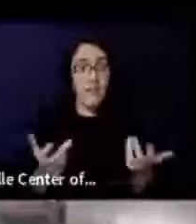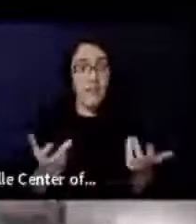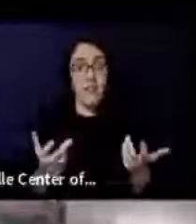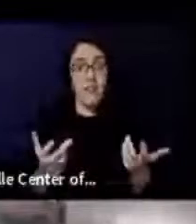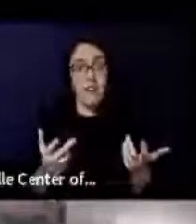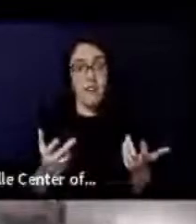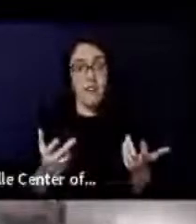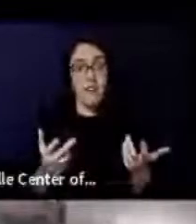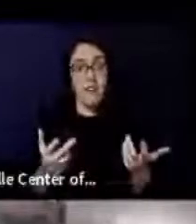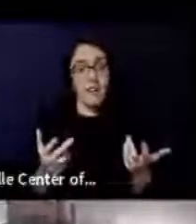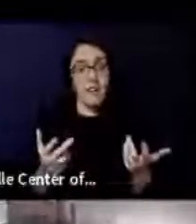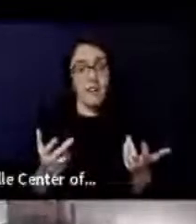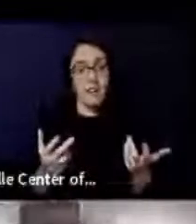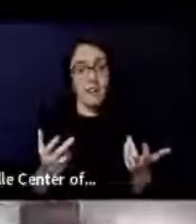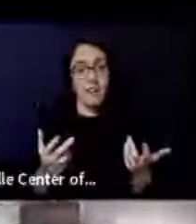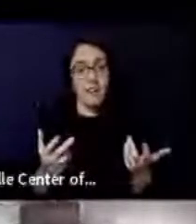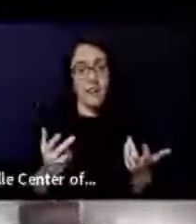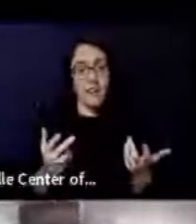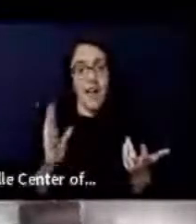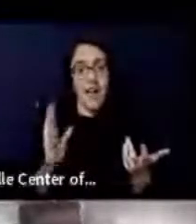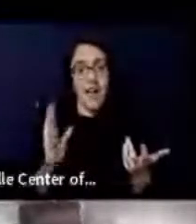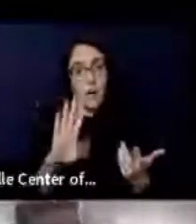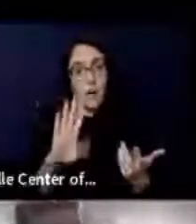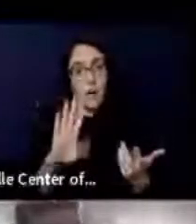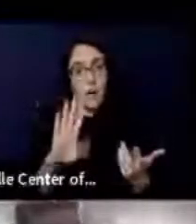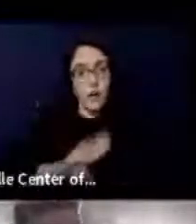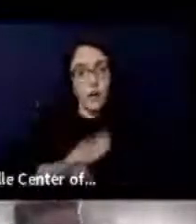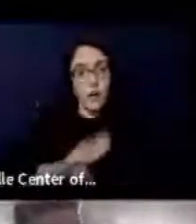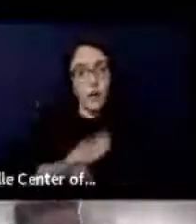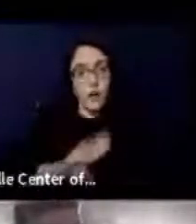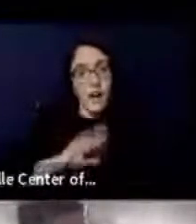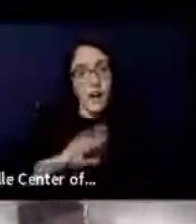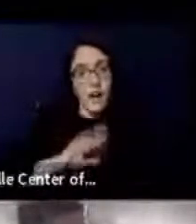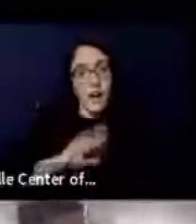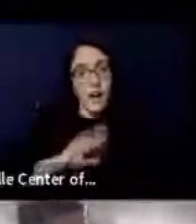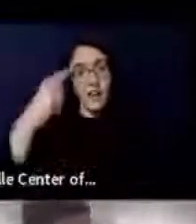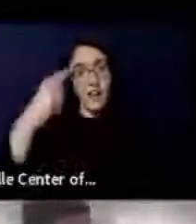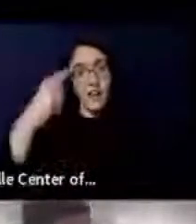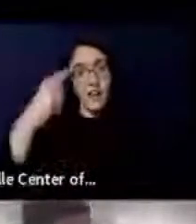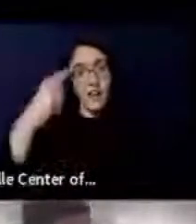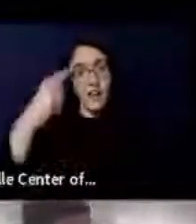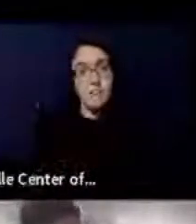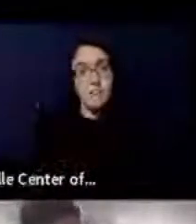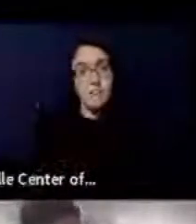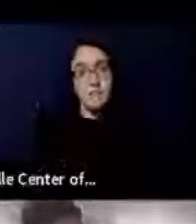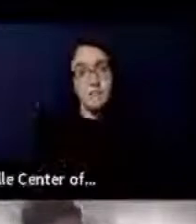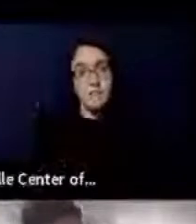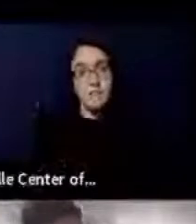variations and all this sort of stuff, and it's going to be frustrating, I would think.